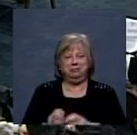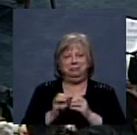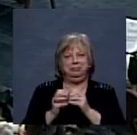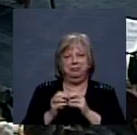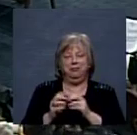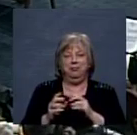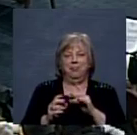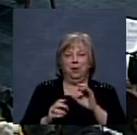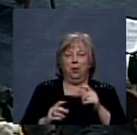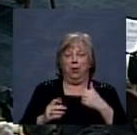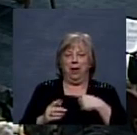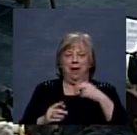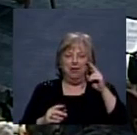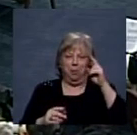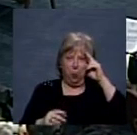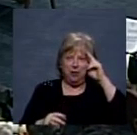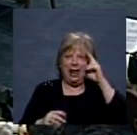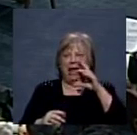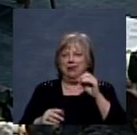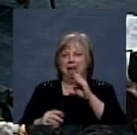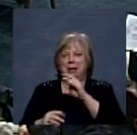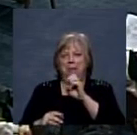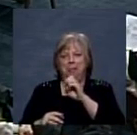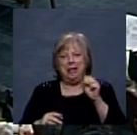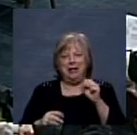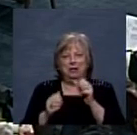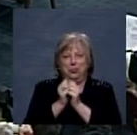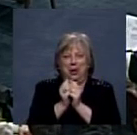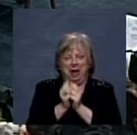Well, we got the Boy Scouts and the bees all together. That's good.